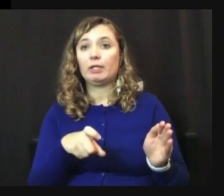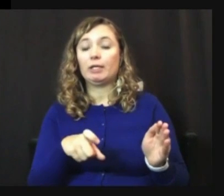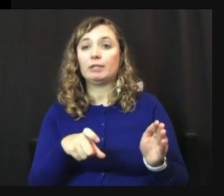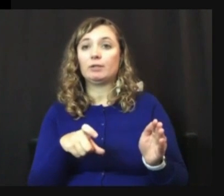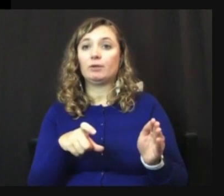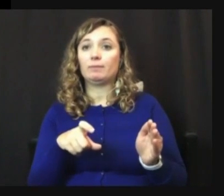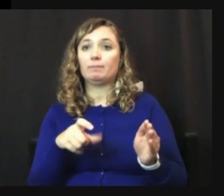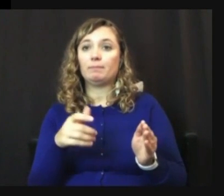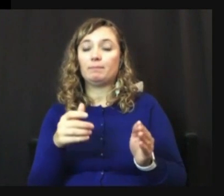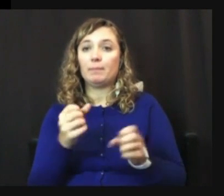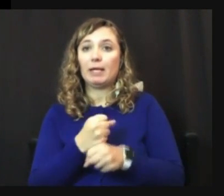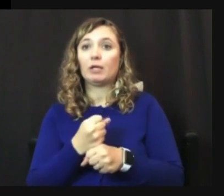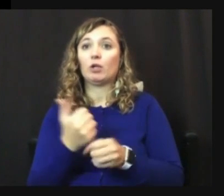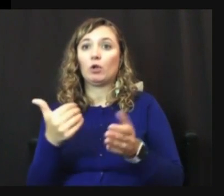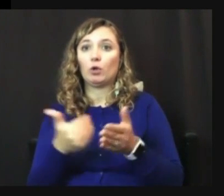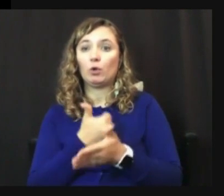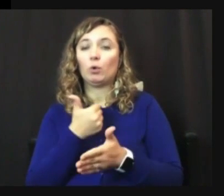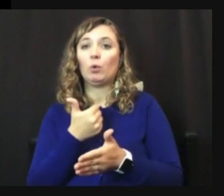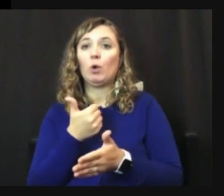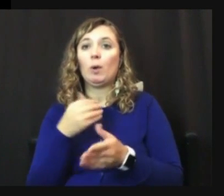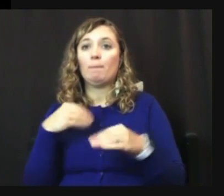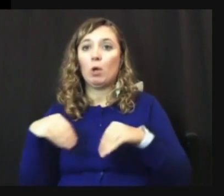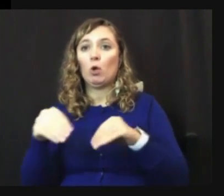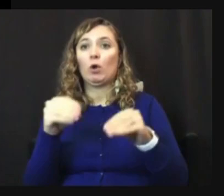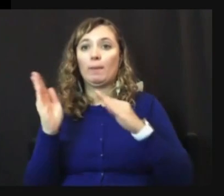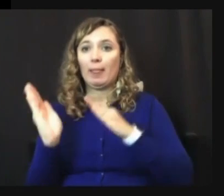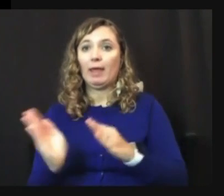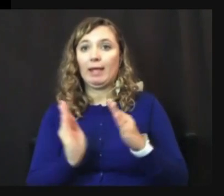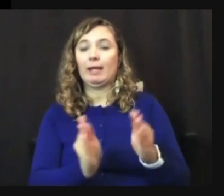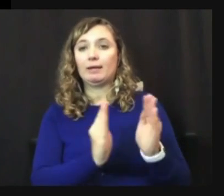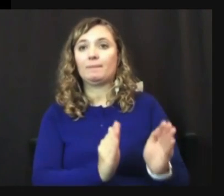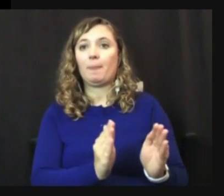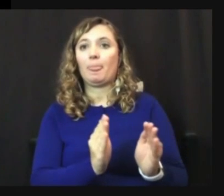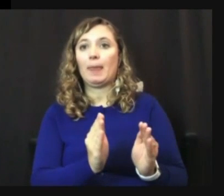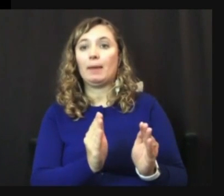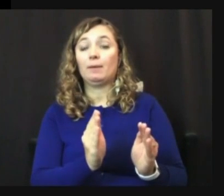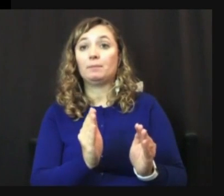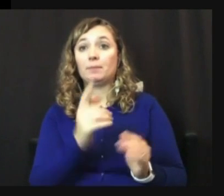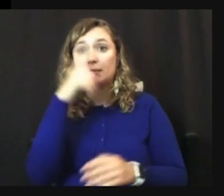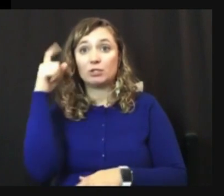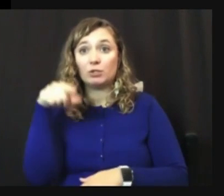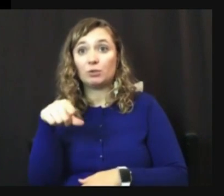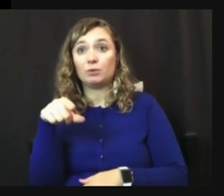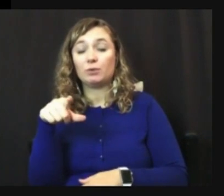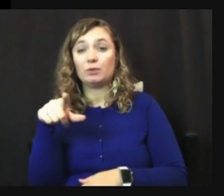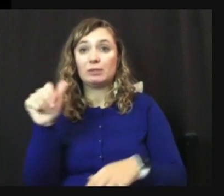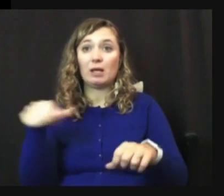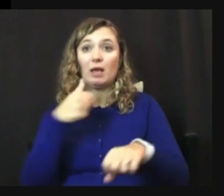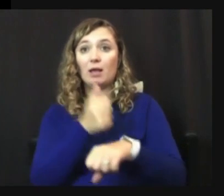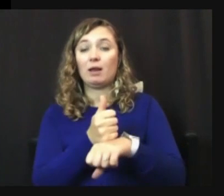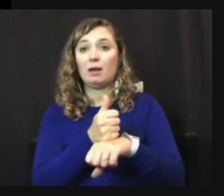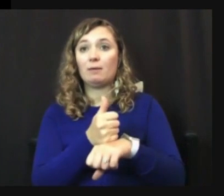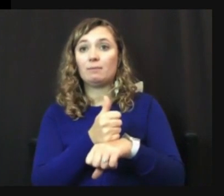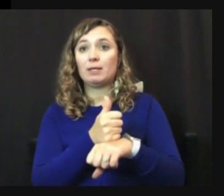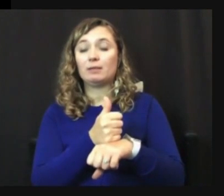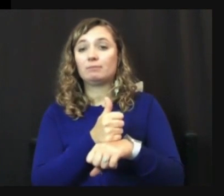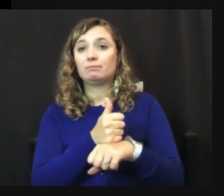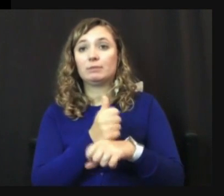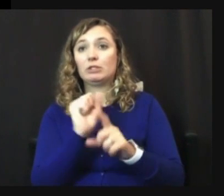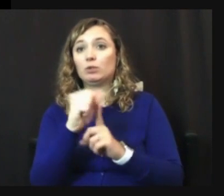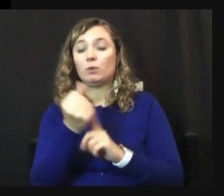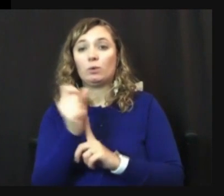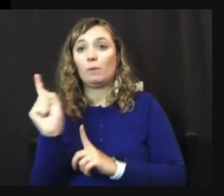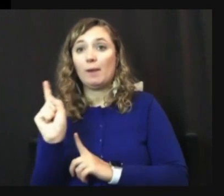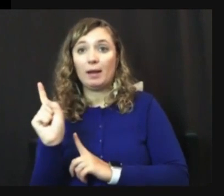plans. Literally all of them, because you have just set up a circumstance where you're not